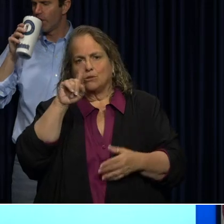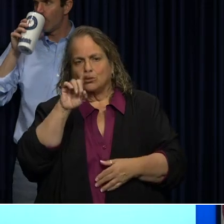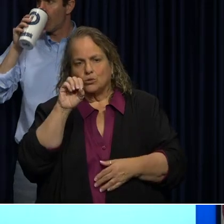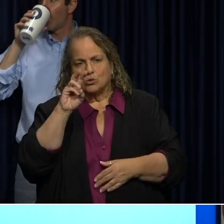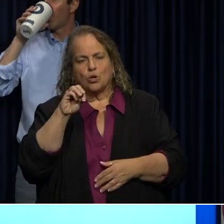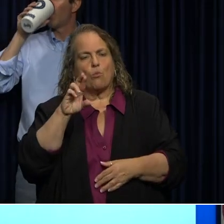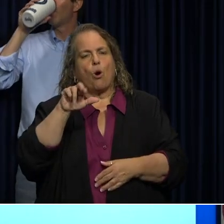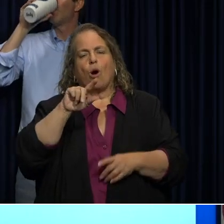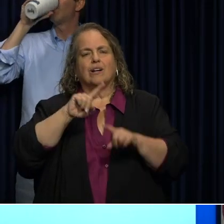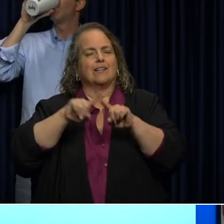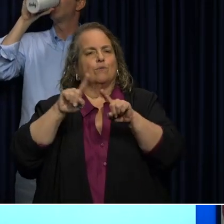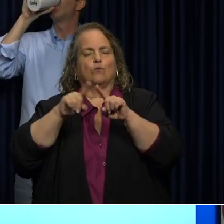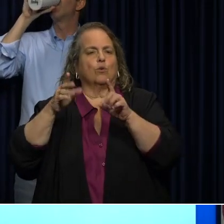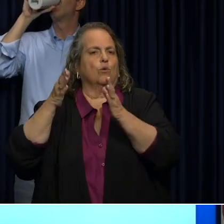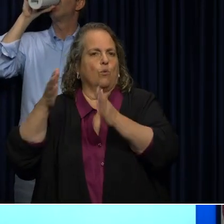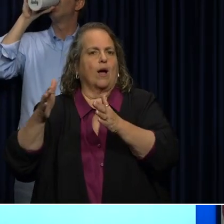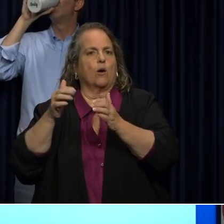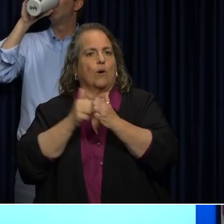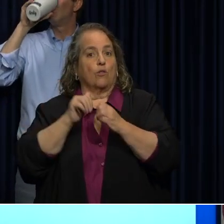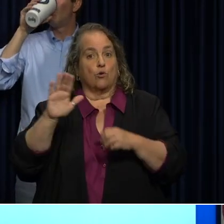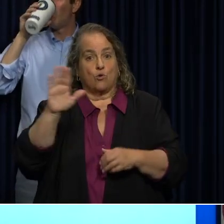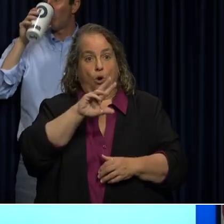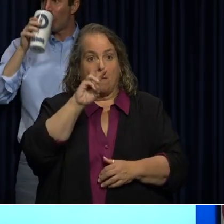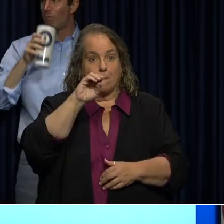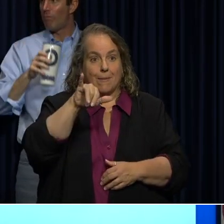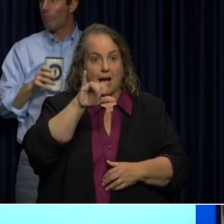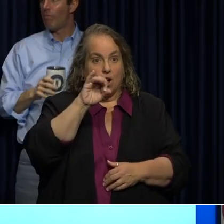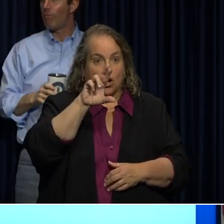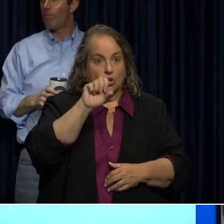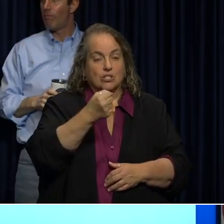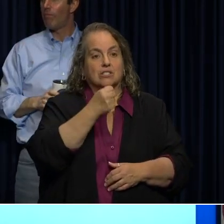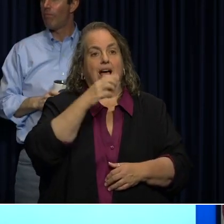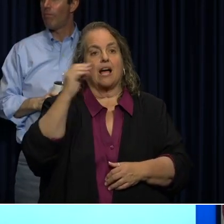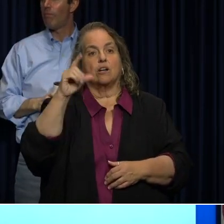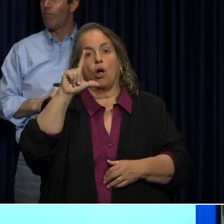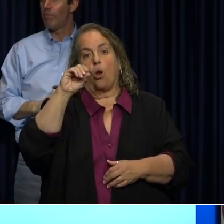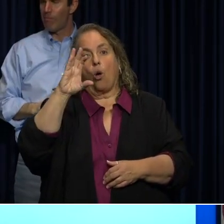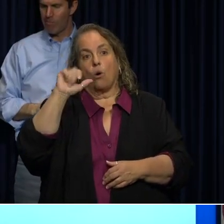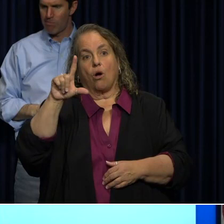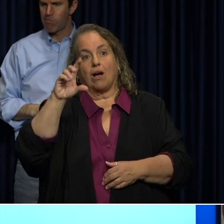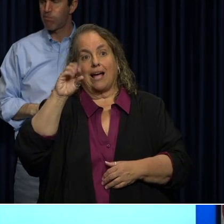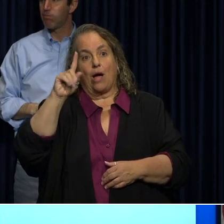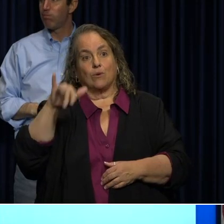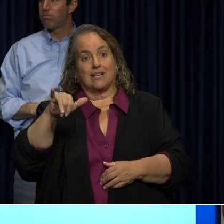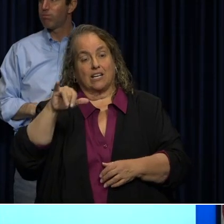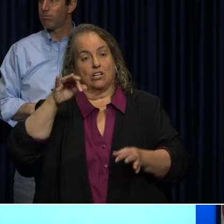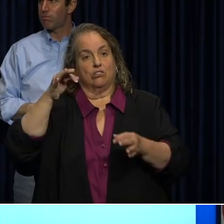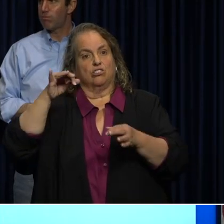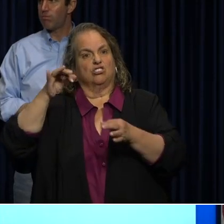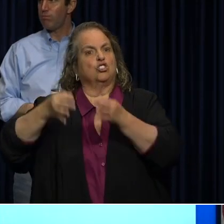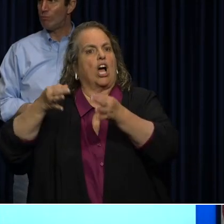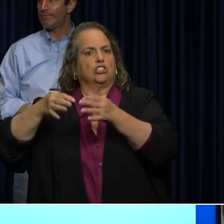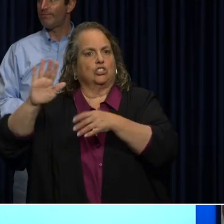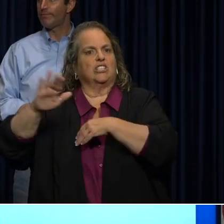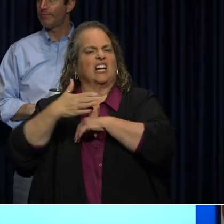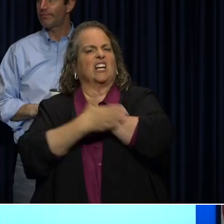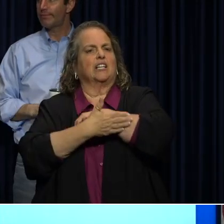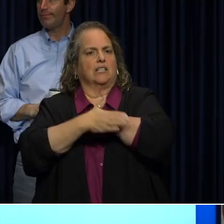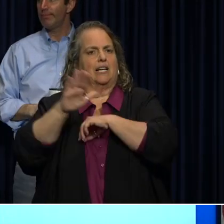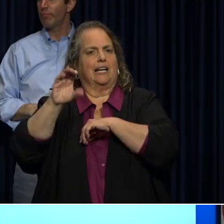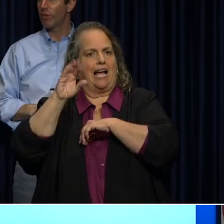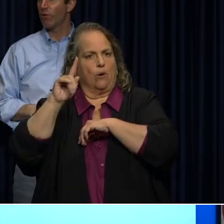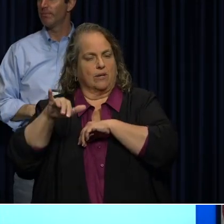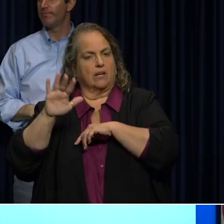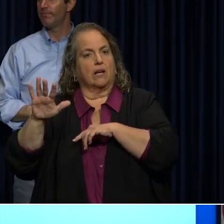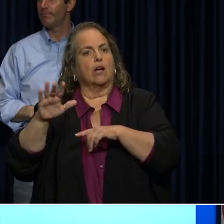other format with your mayors and your local county judge executives. We want the input and we want the back and forth. We want to come up